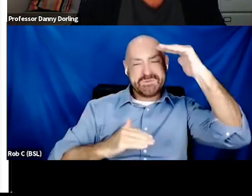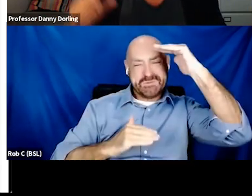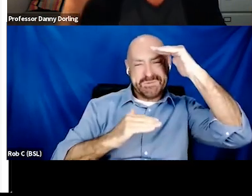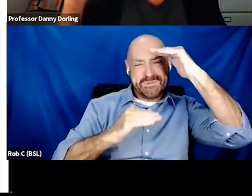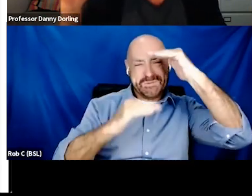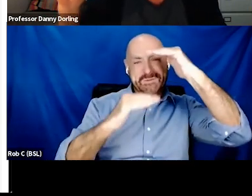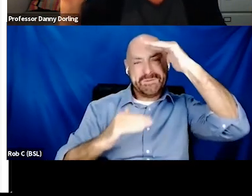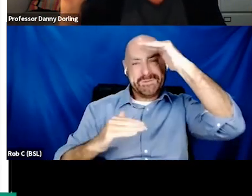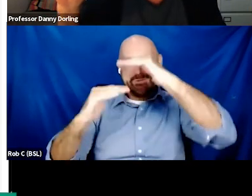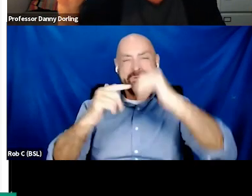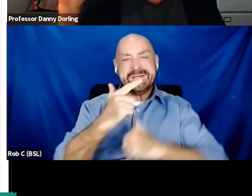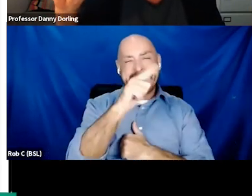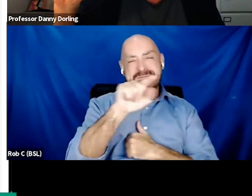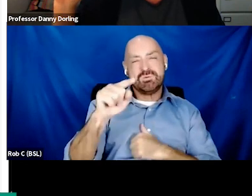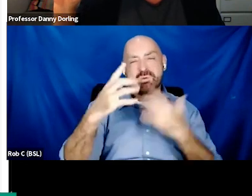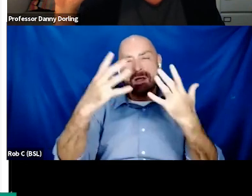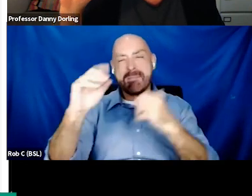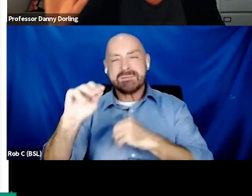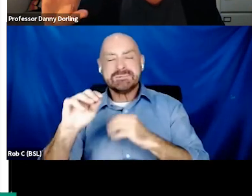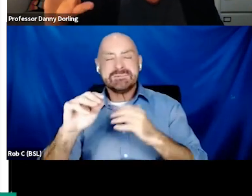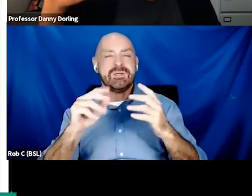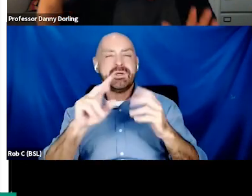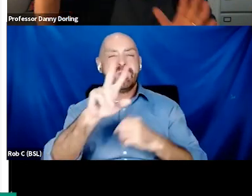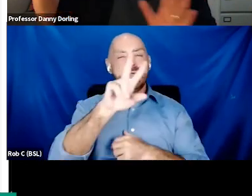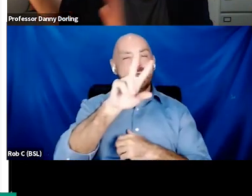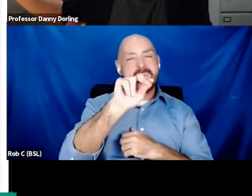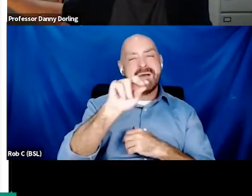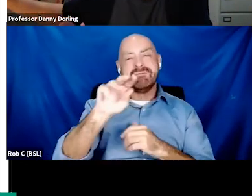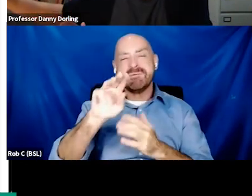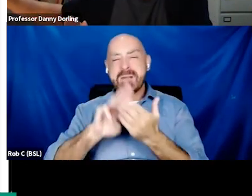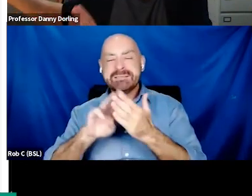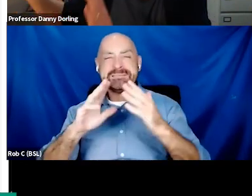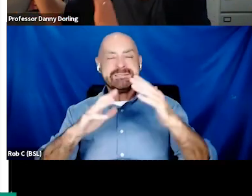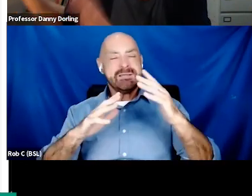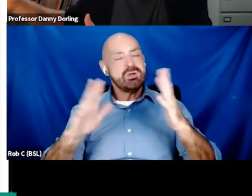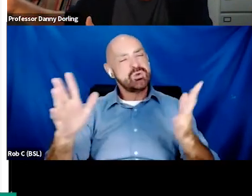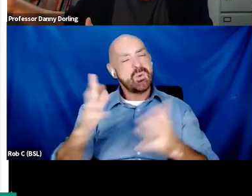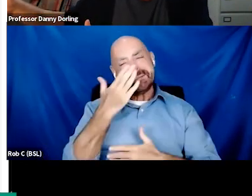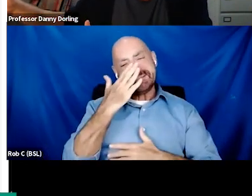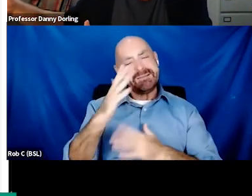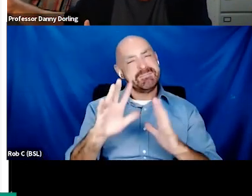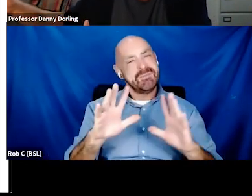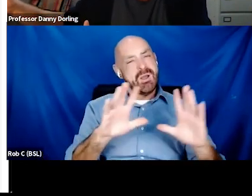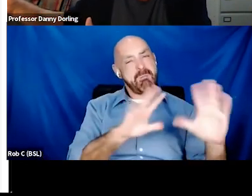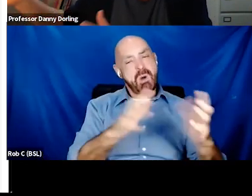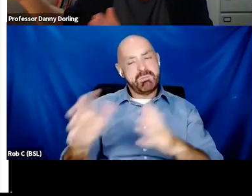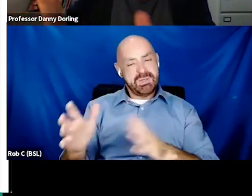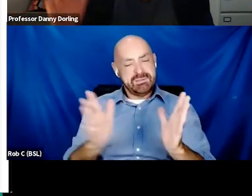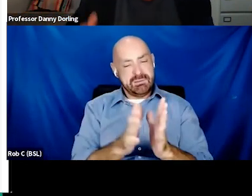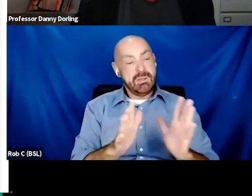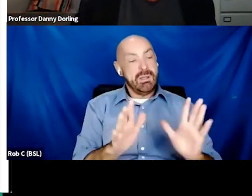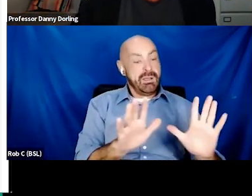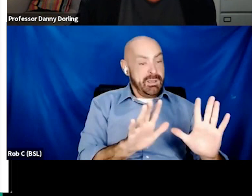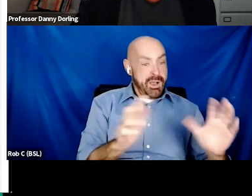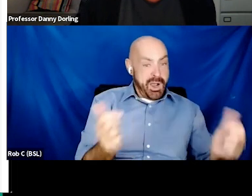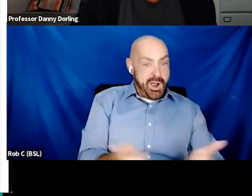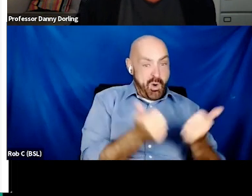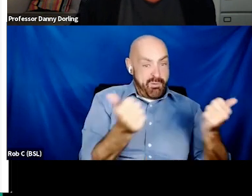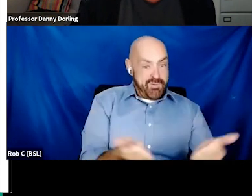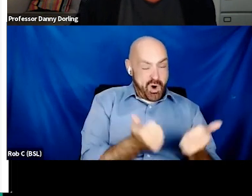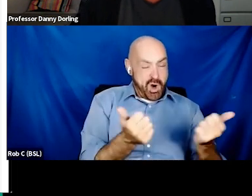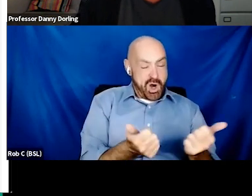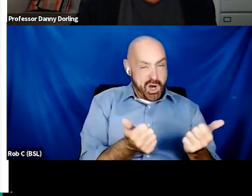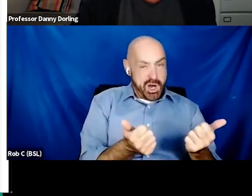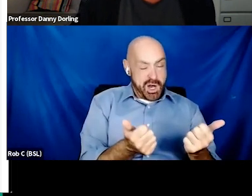months. And so the population, as I say, is splitting into those people who say it's over, and those people who think it will